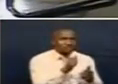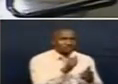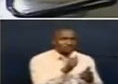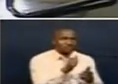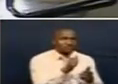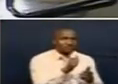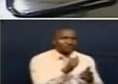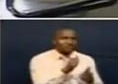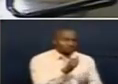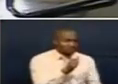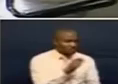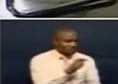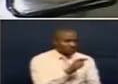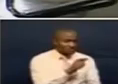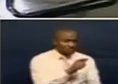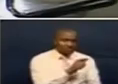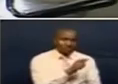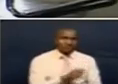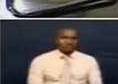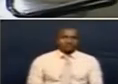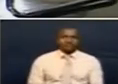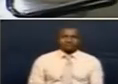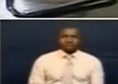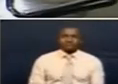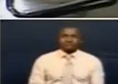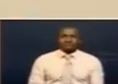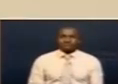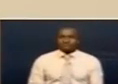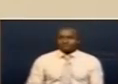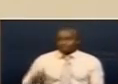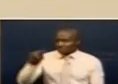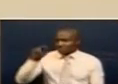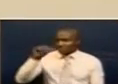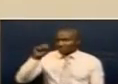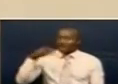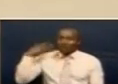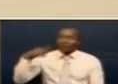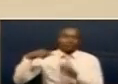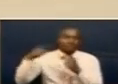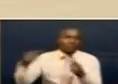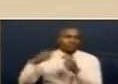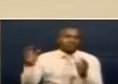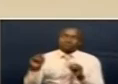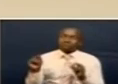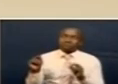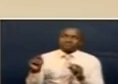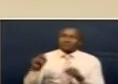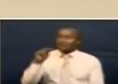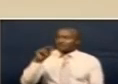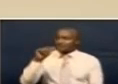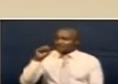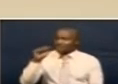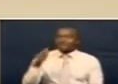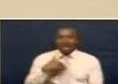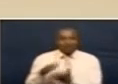sir. Let's move forward. Okay. Actually, NASA is not constantly opposing. NASA has laid down the basic